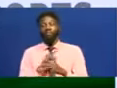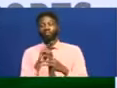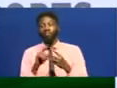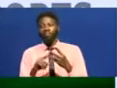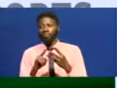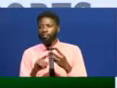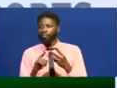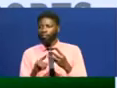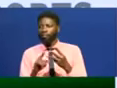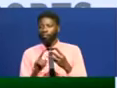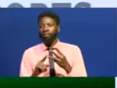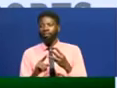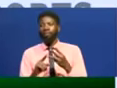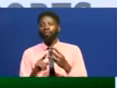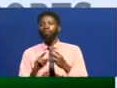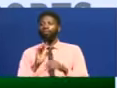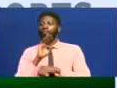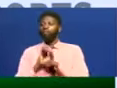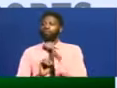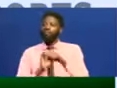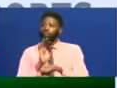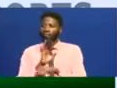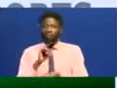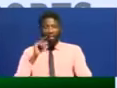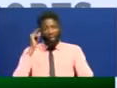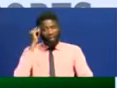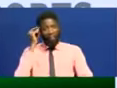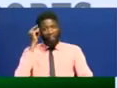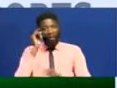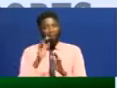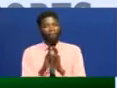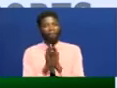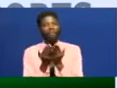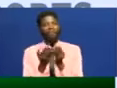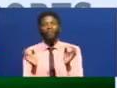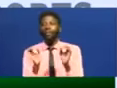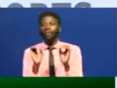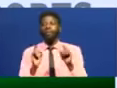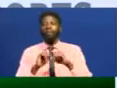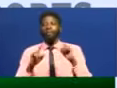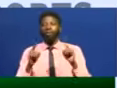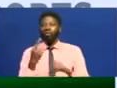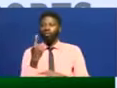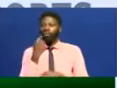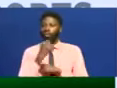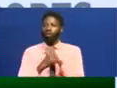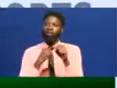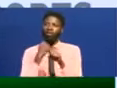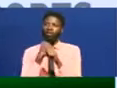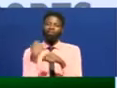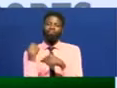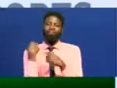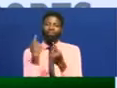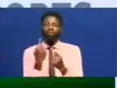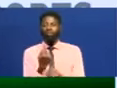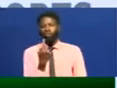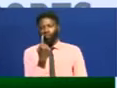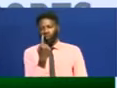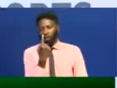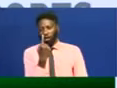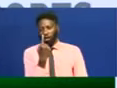will rarely think books. Yet, in the last 1 year, one of the most